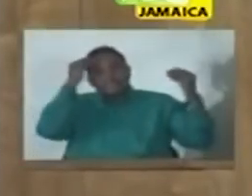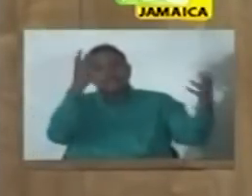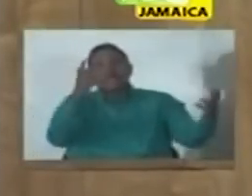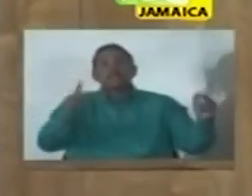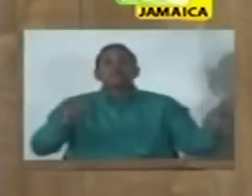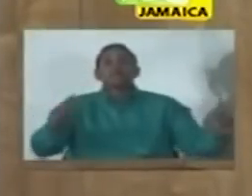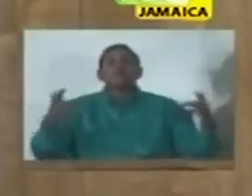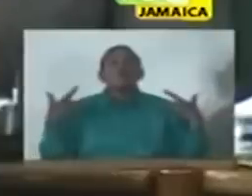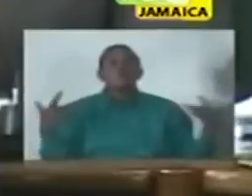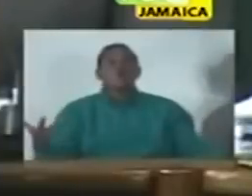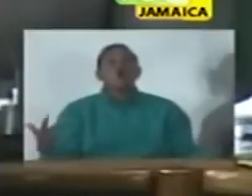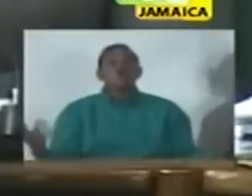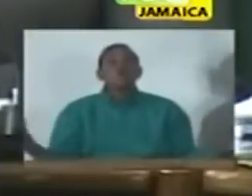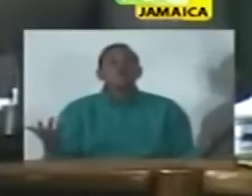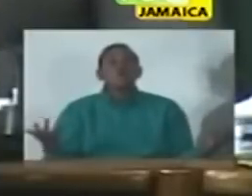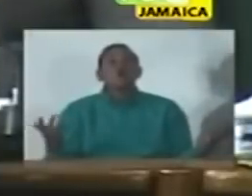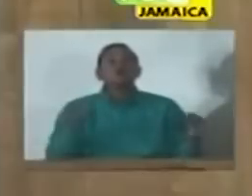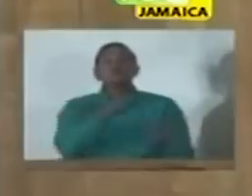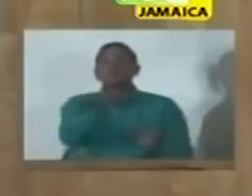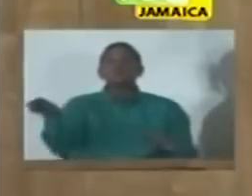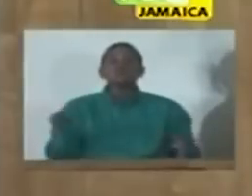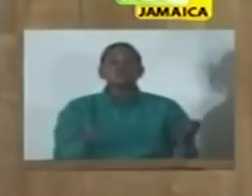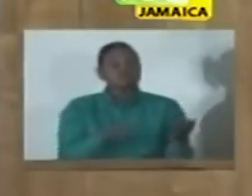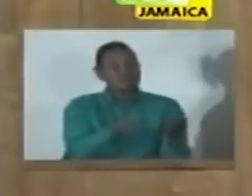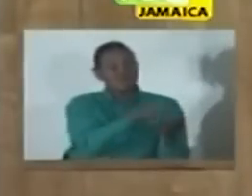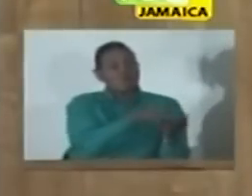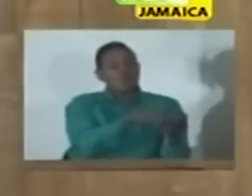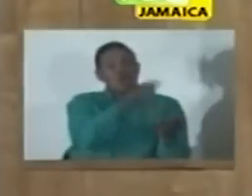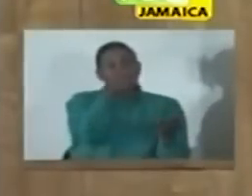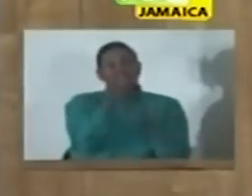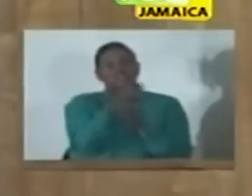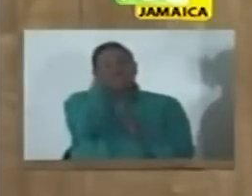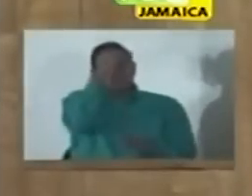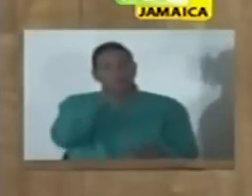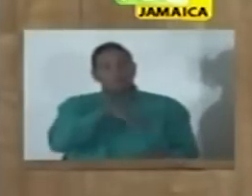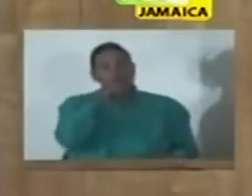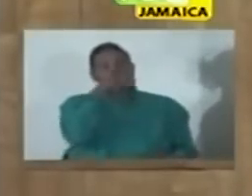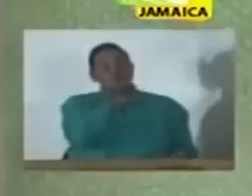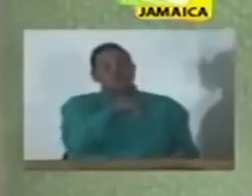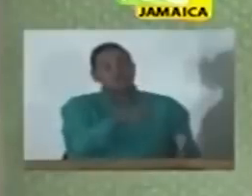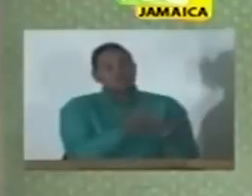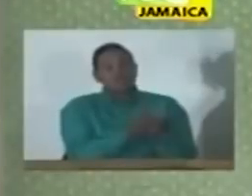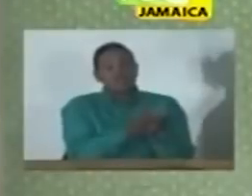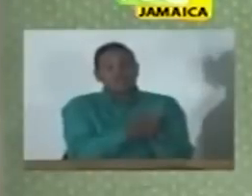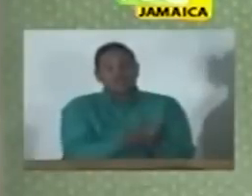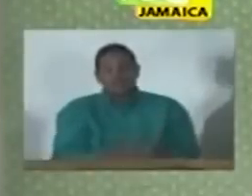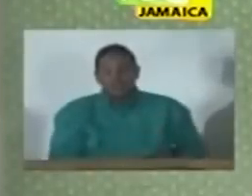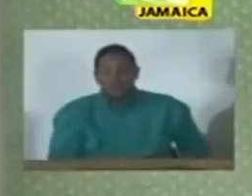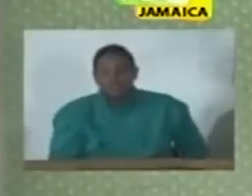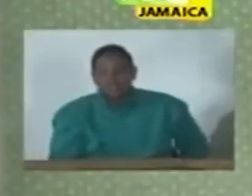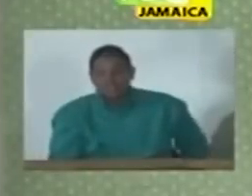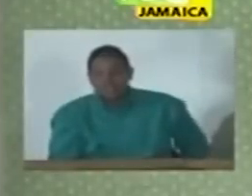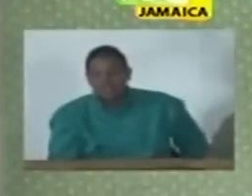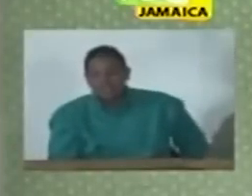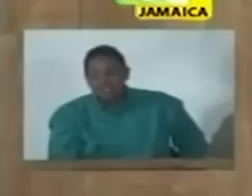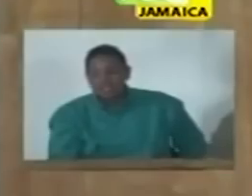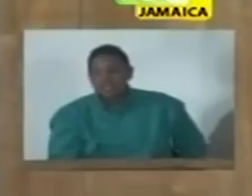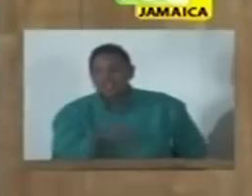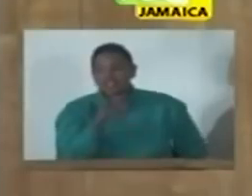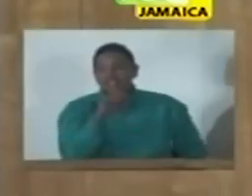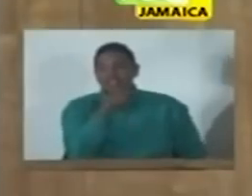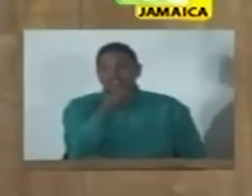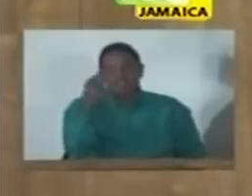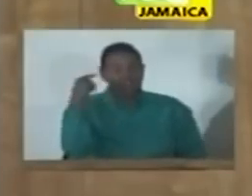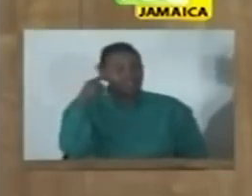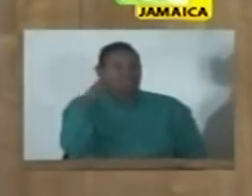us what they did about those poor fishermen. Did you hear the minister say? Did you hear the minister say